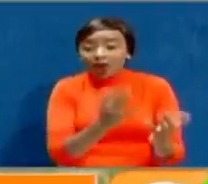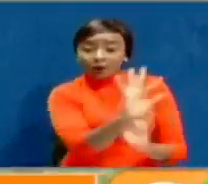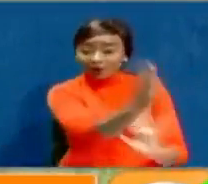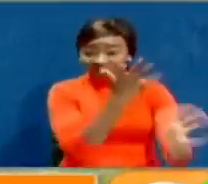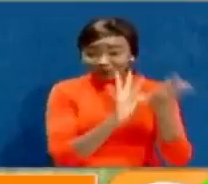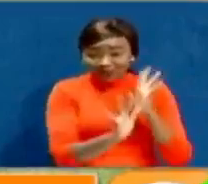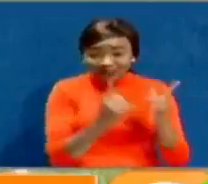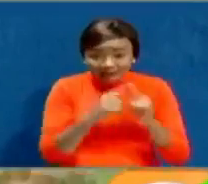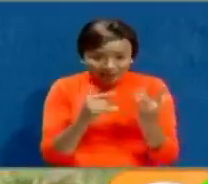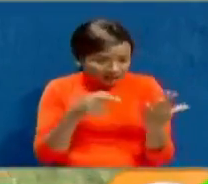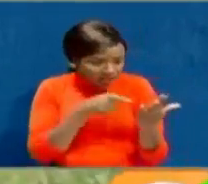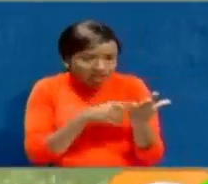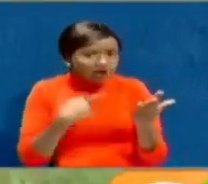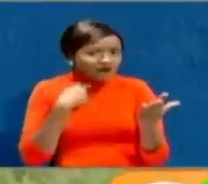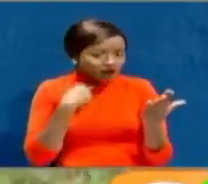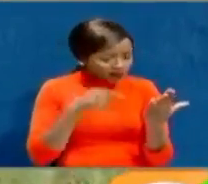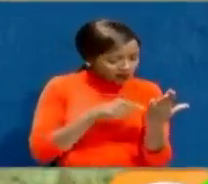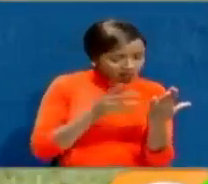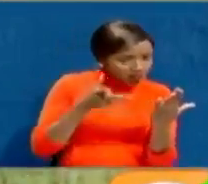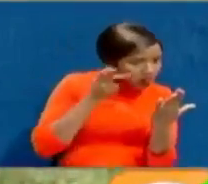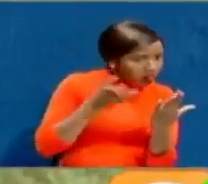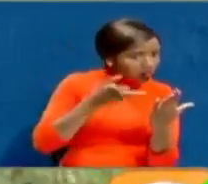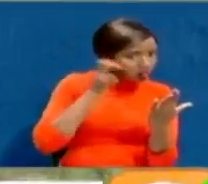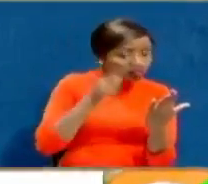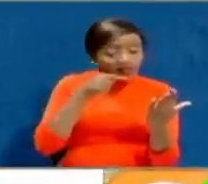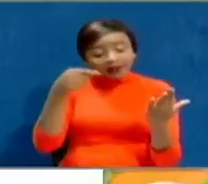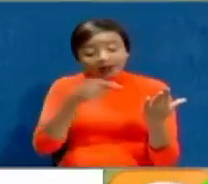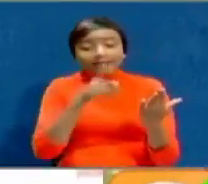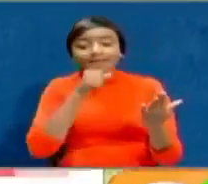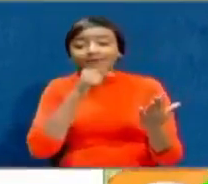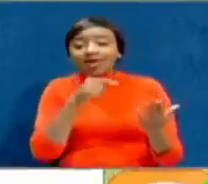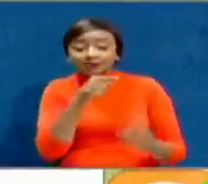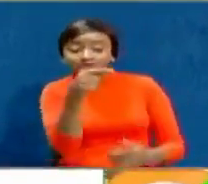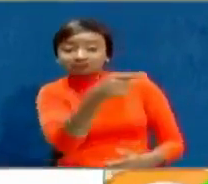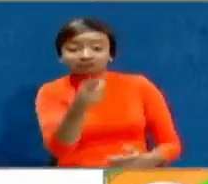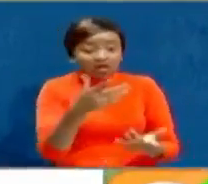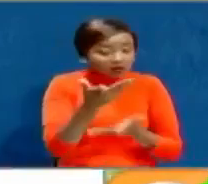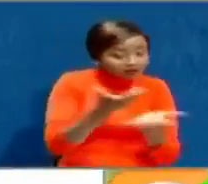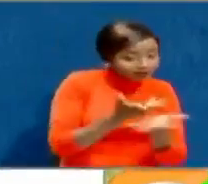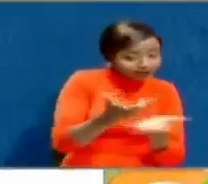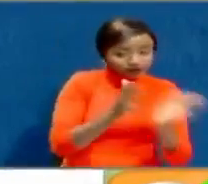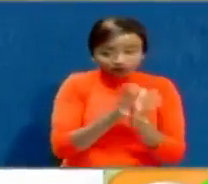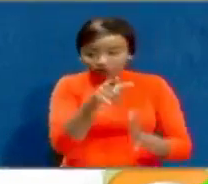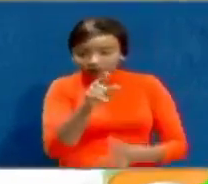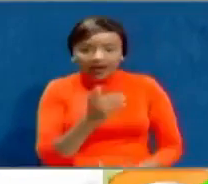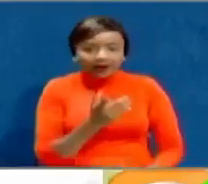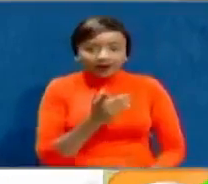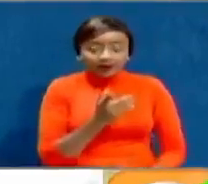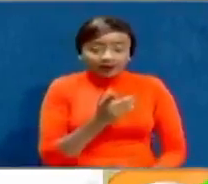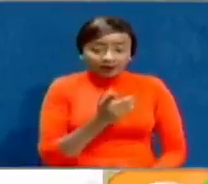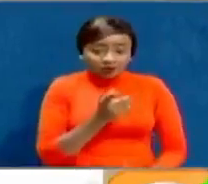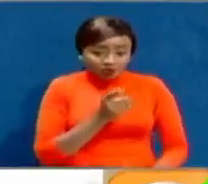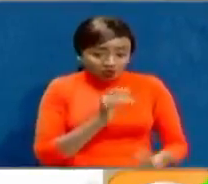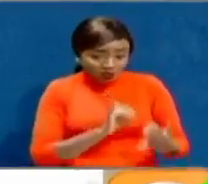is that in the audio clip evidence Maureen obtained, the supposed hitman could be heard negotiating with the wife to her husband's